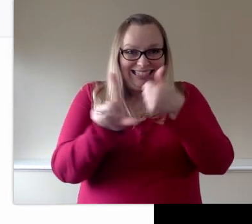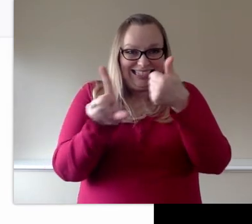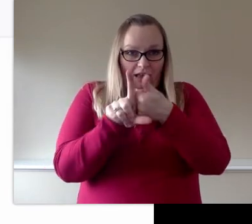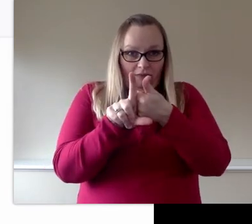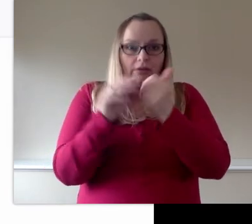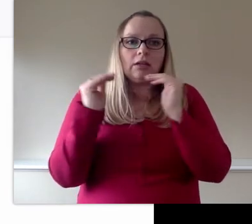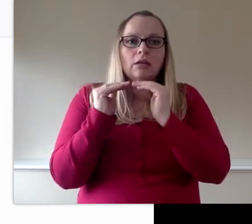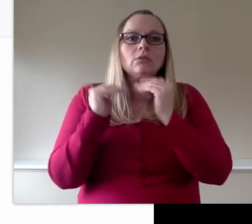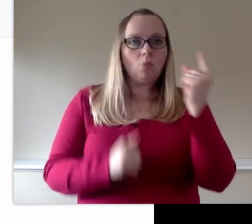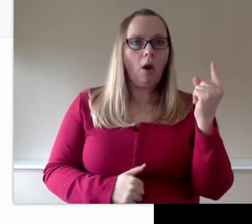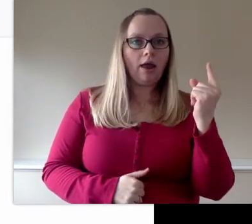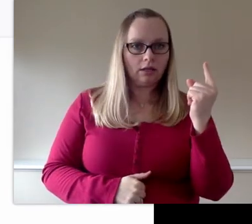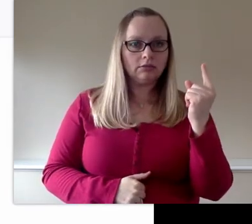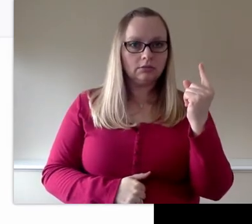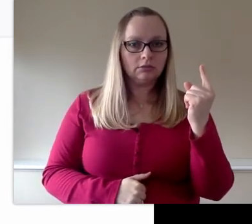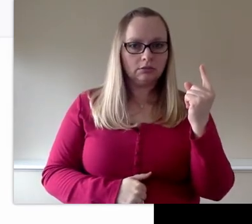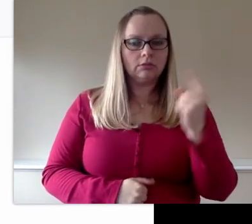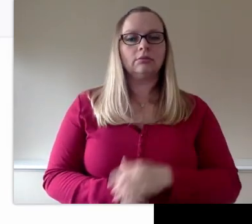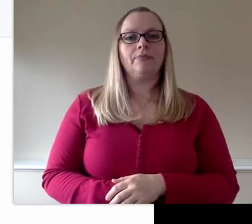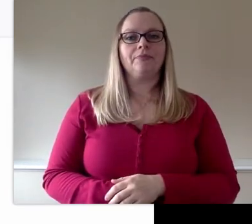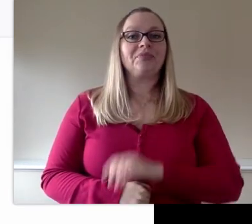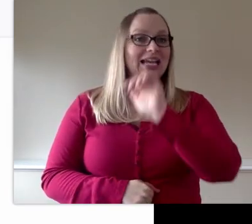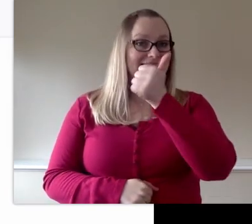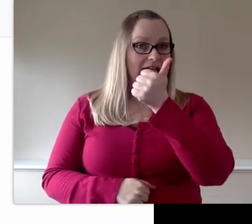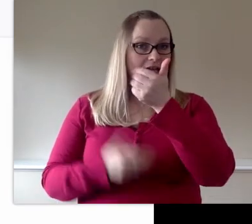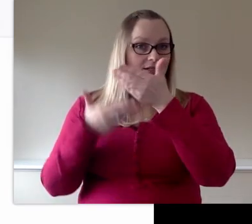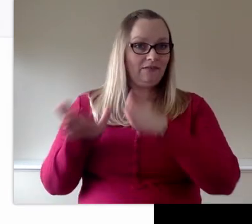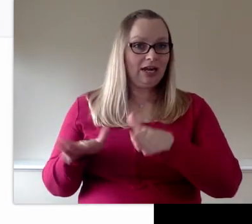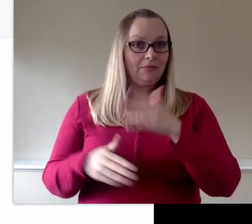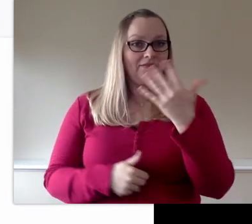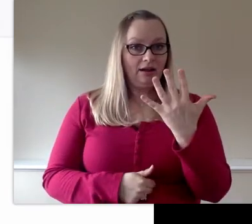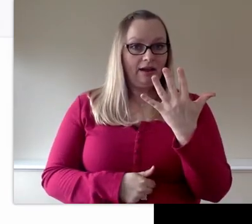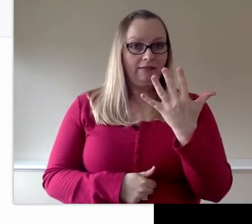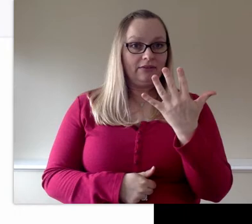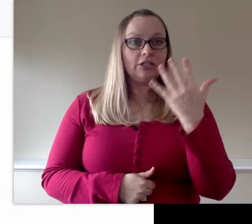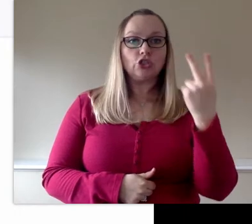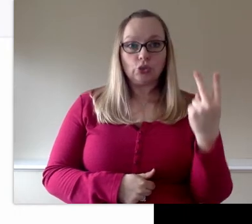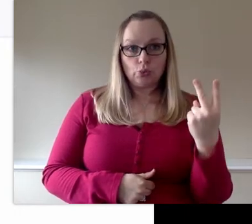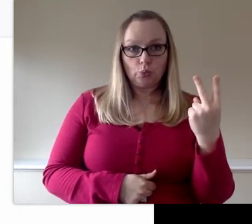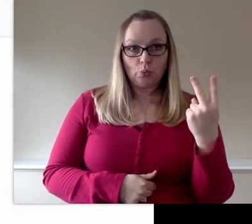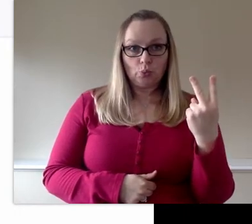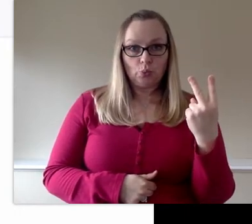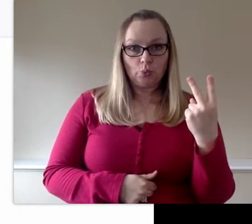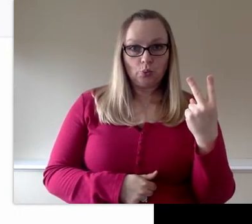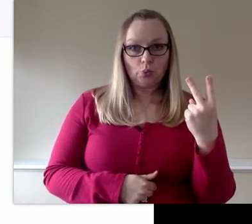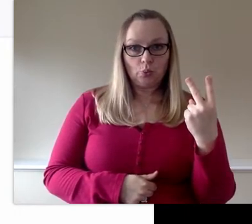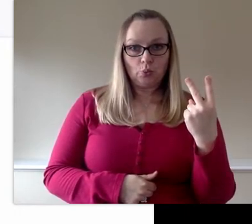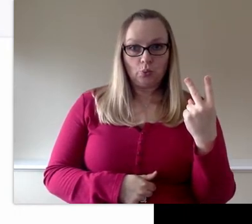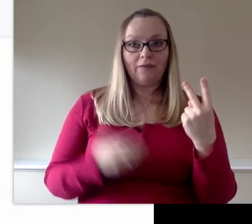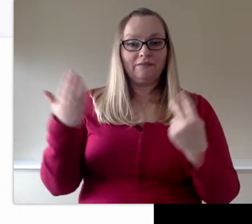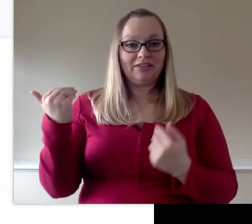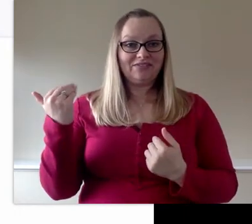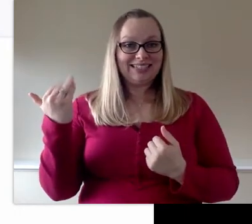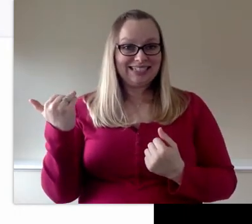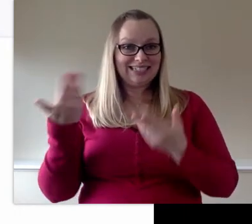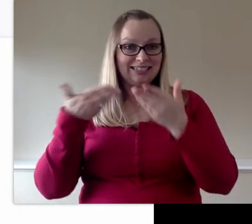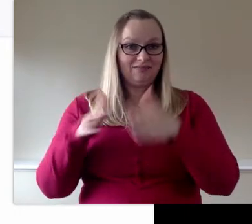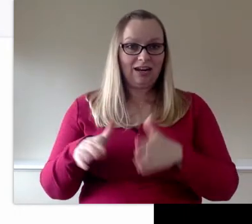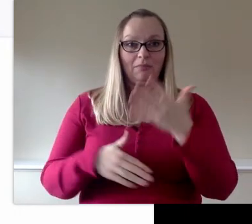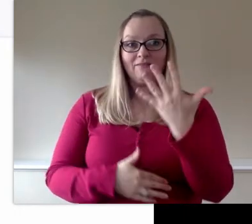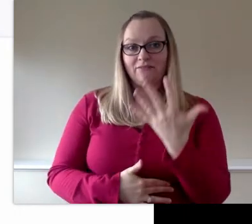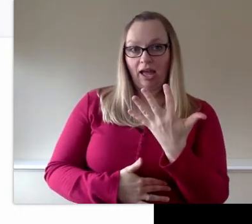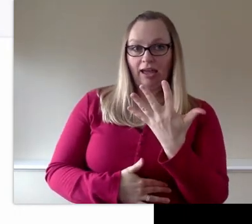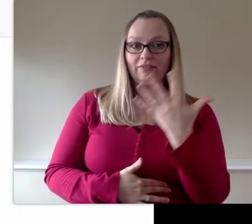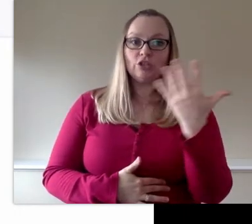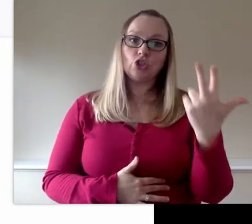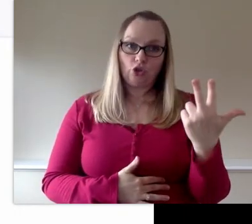1. 10 divided by 5 equals 2. 15 divided by